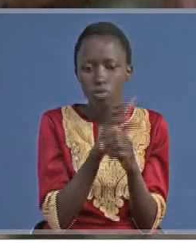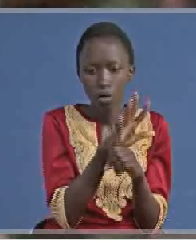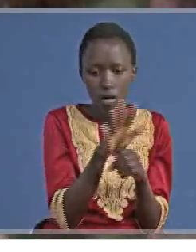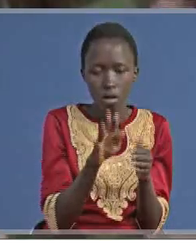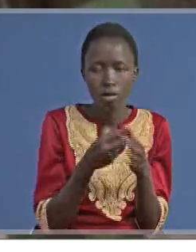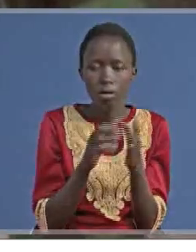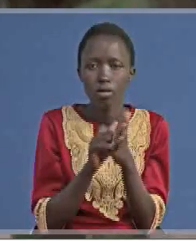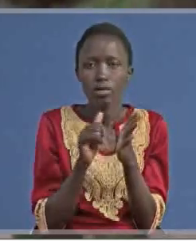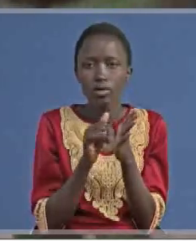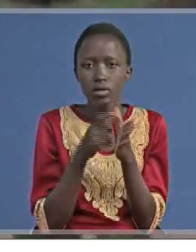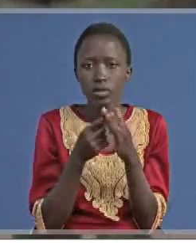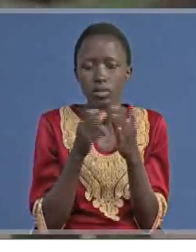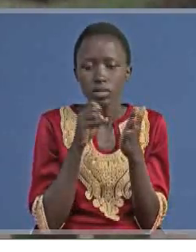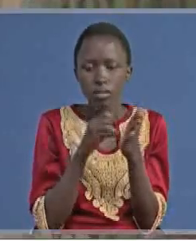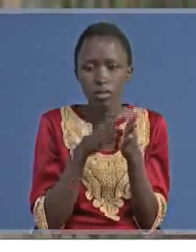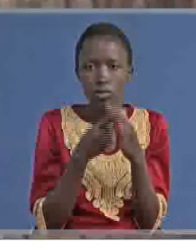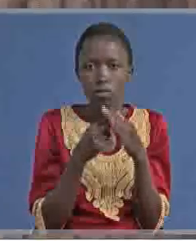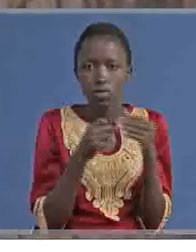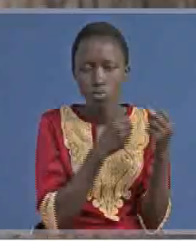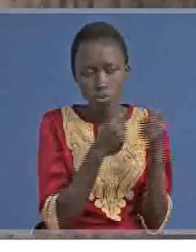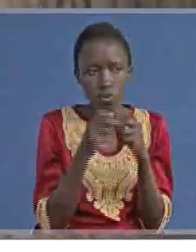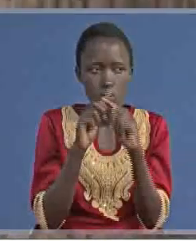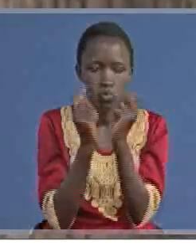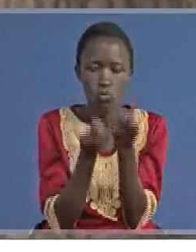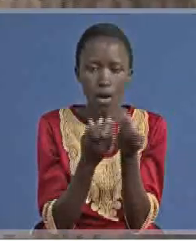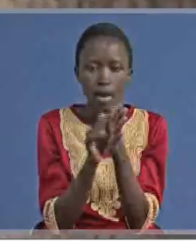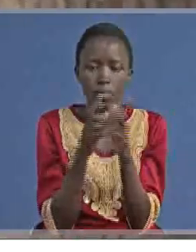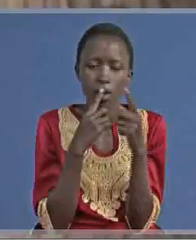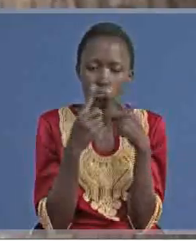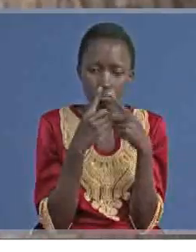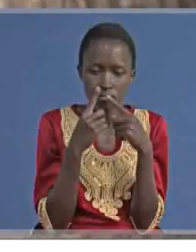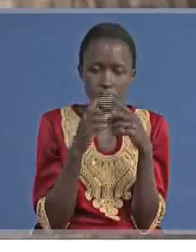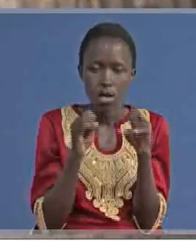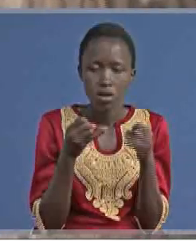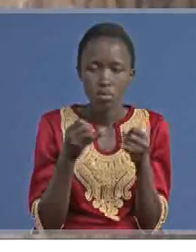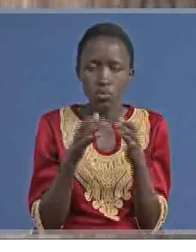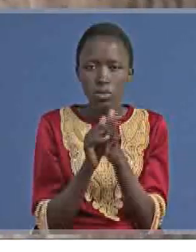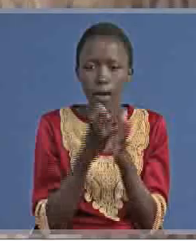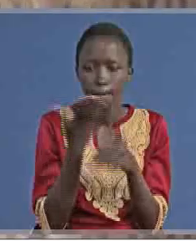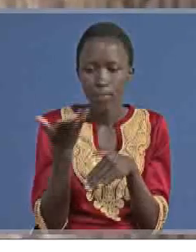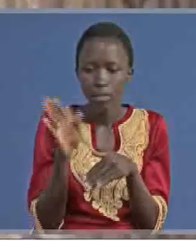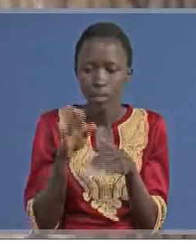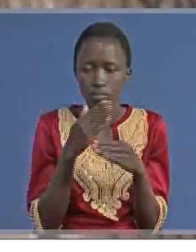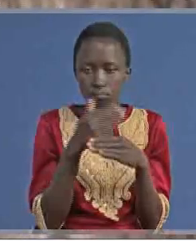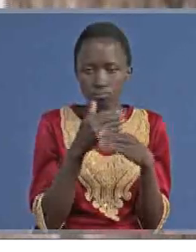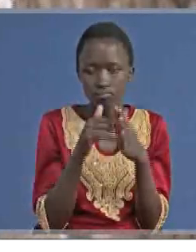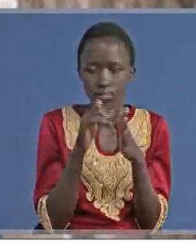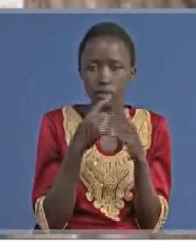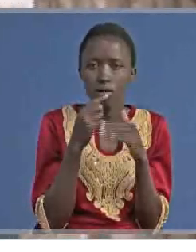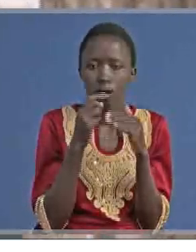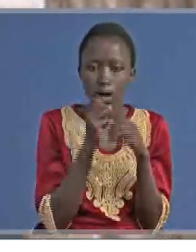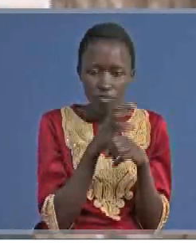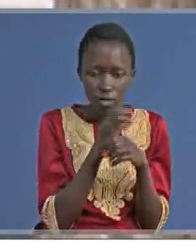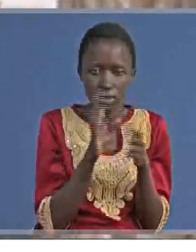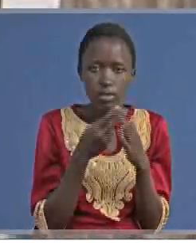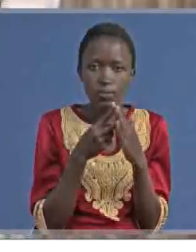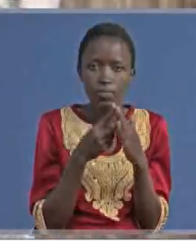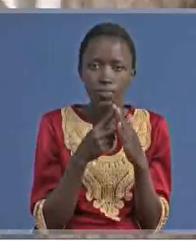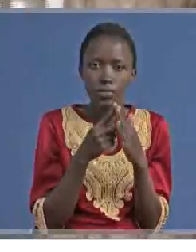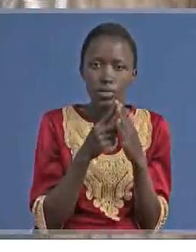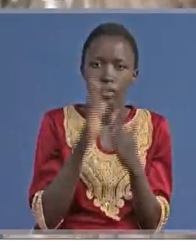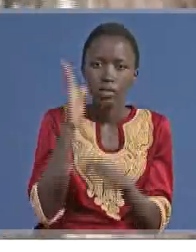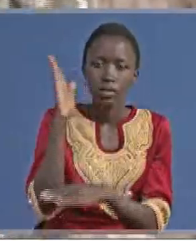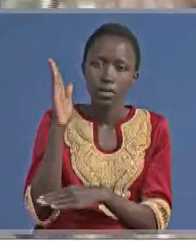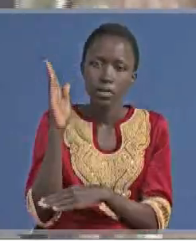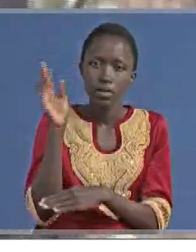inflammatory remarks that incited warring tribes. Addressing the press at the Parliament building, they also advised Interior Cabinet